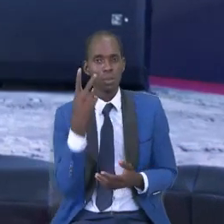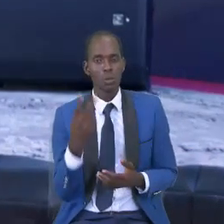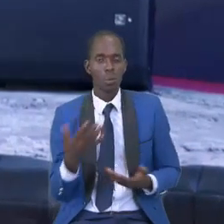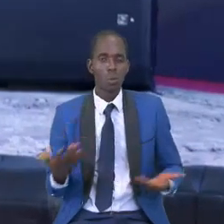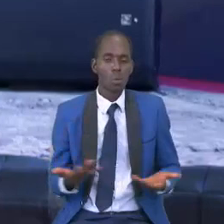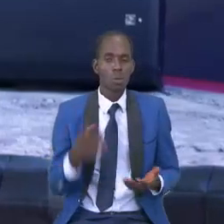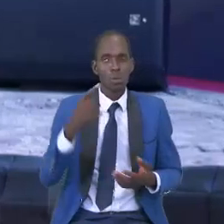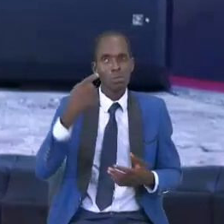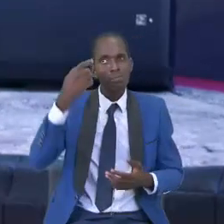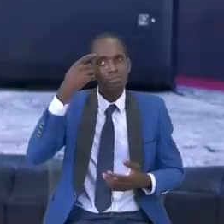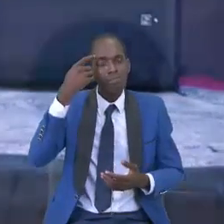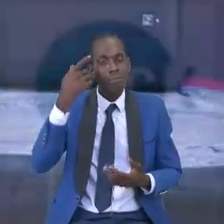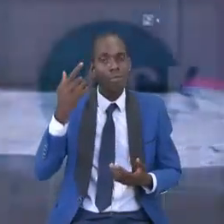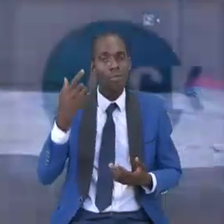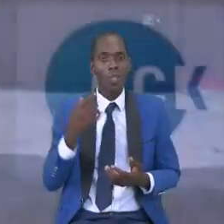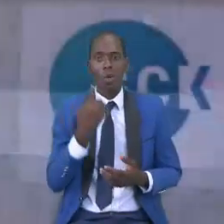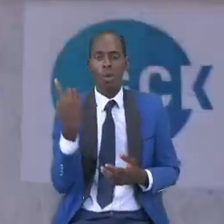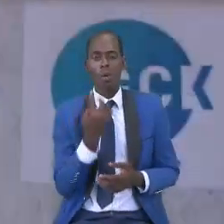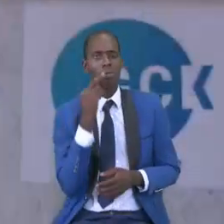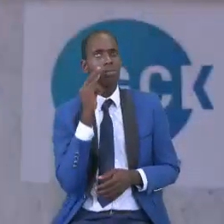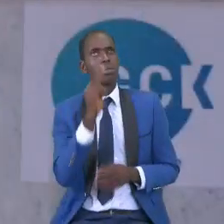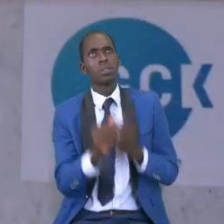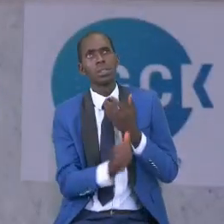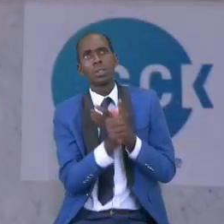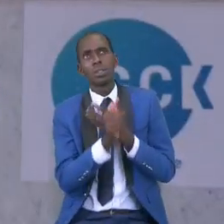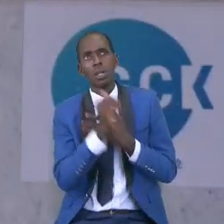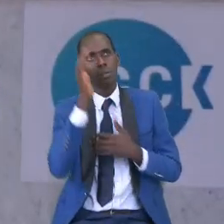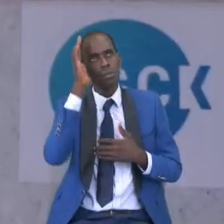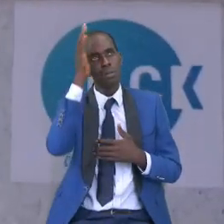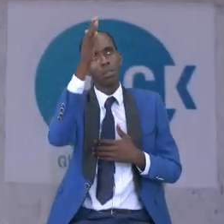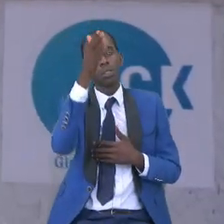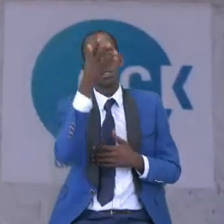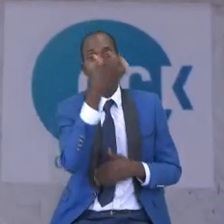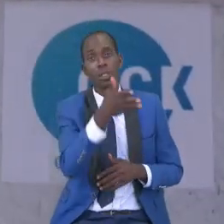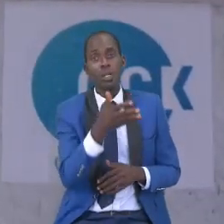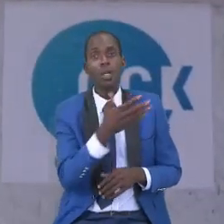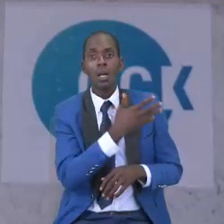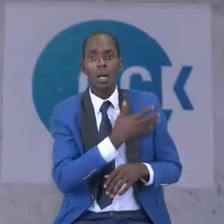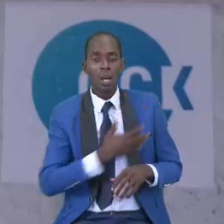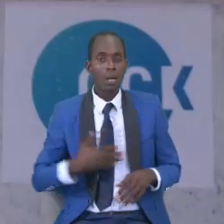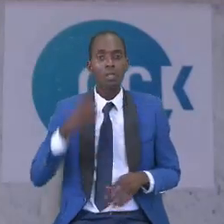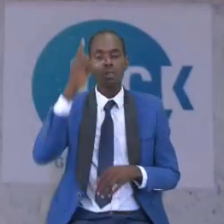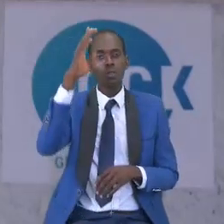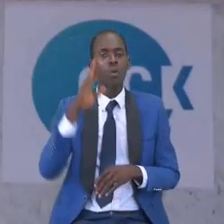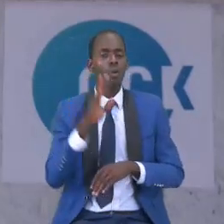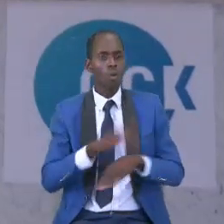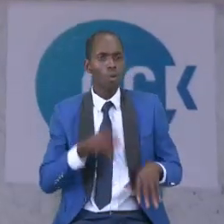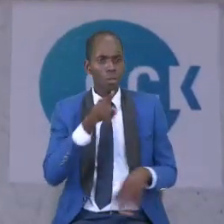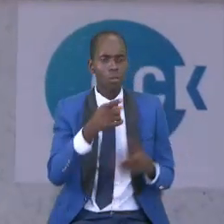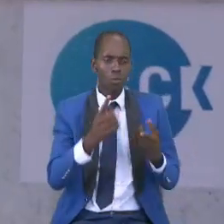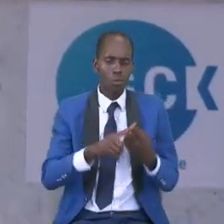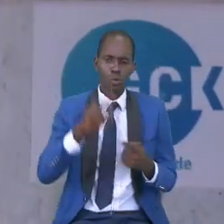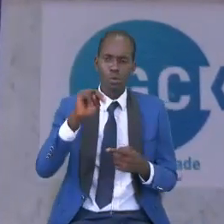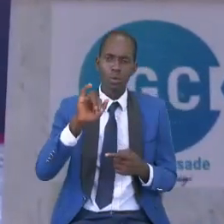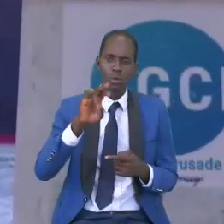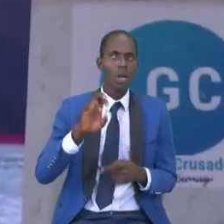says, and they always see danger ahead of them. God calls them to Nineveh, they always see danger there. He calls